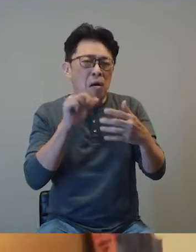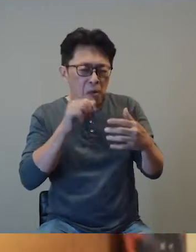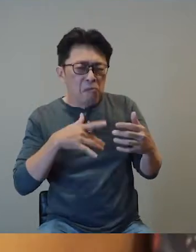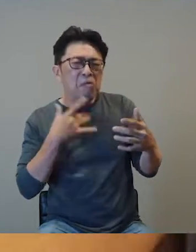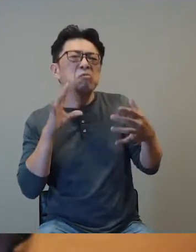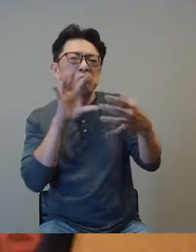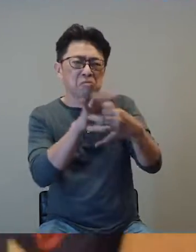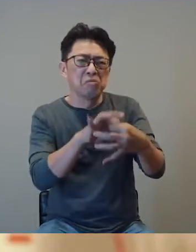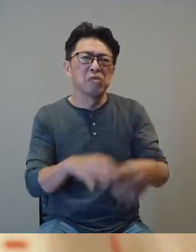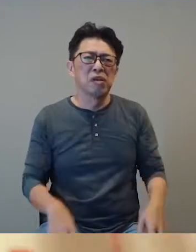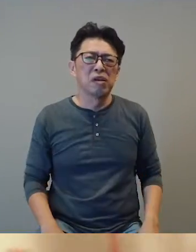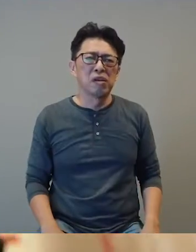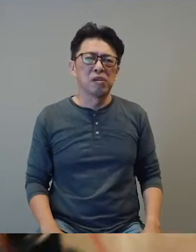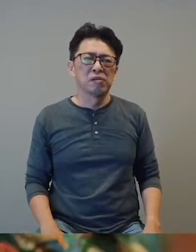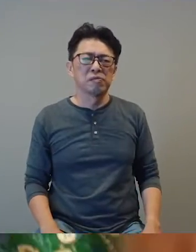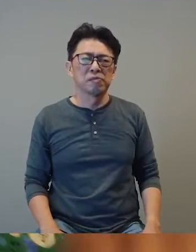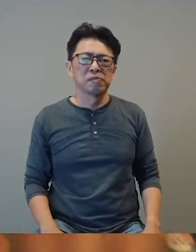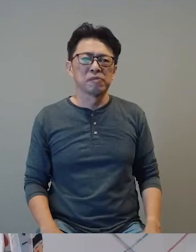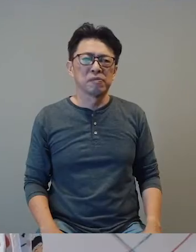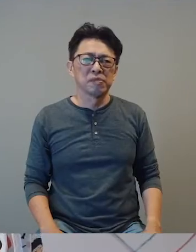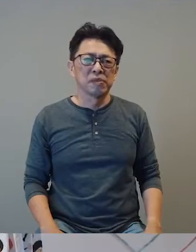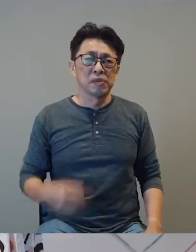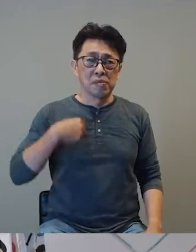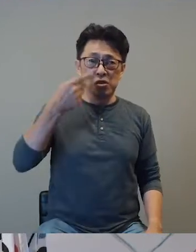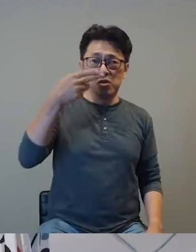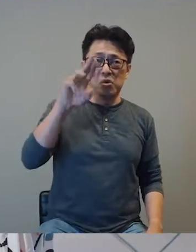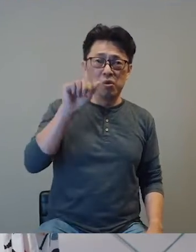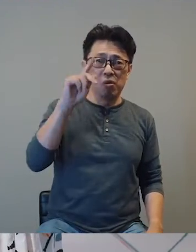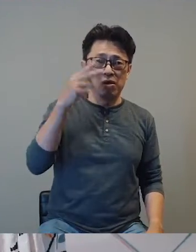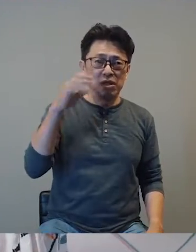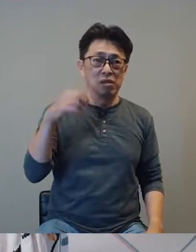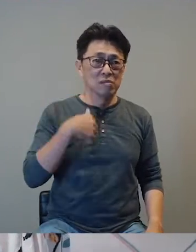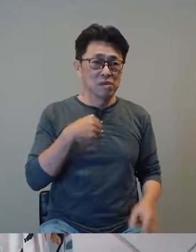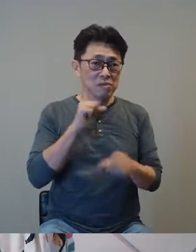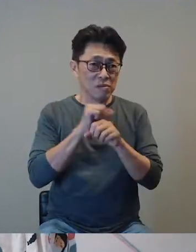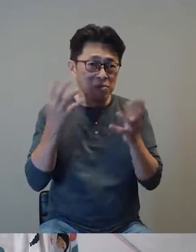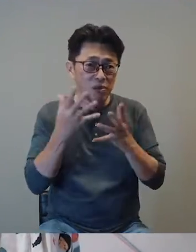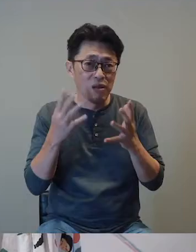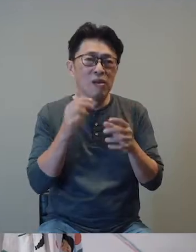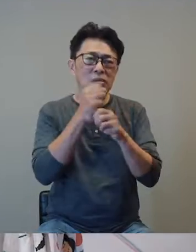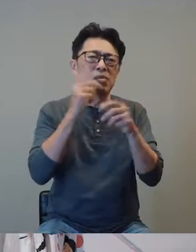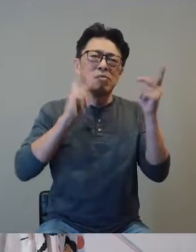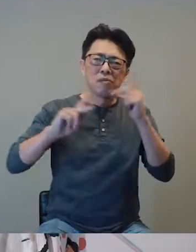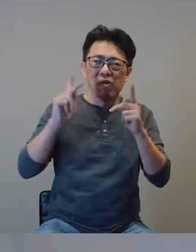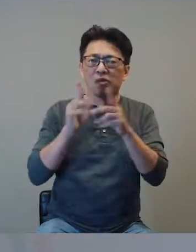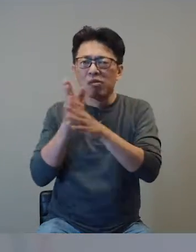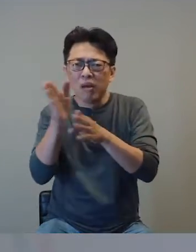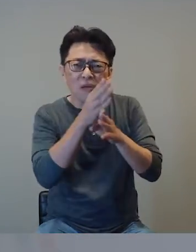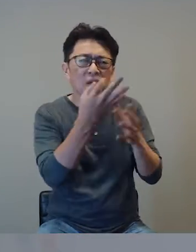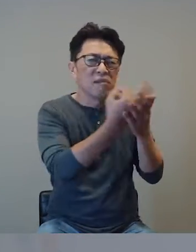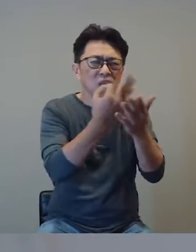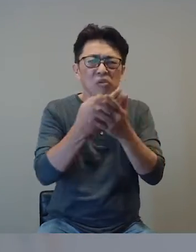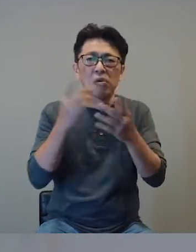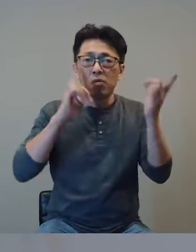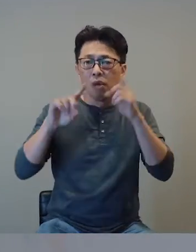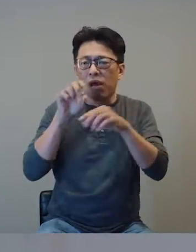something distant, but something intimate. I'm Khee and I'm a performance maker, director,